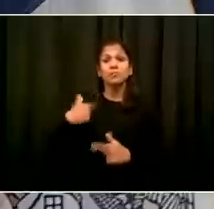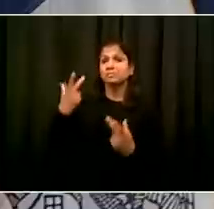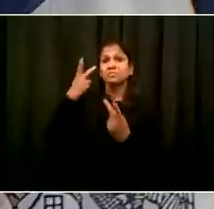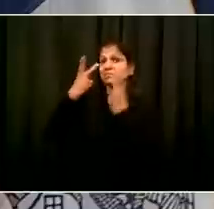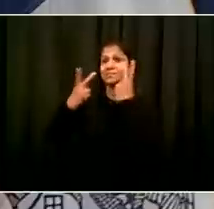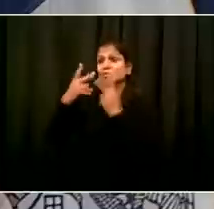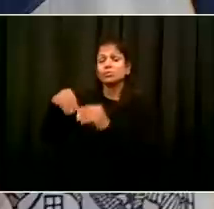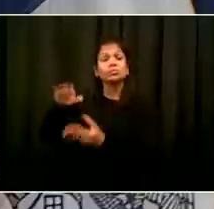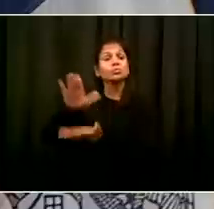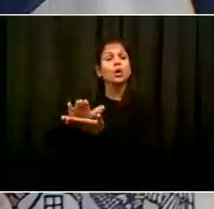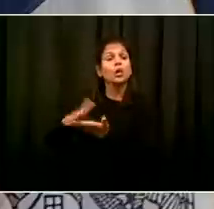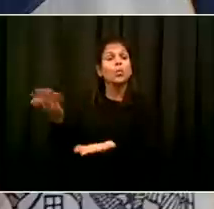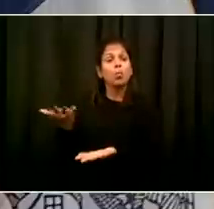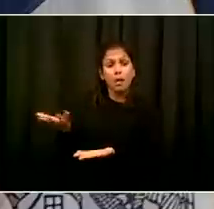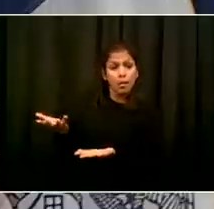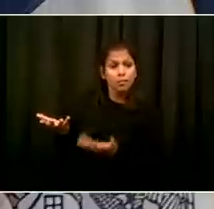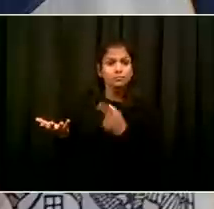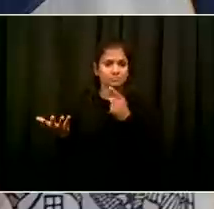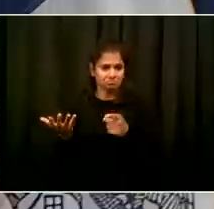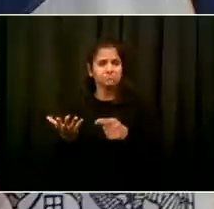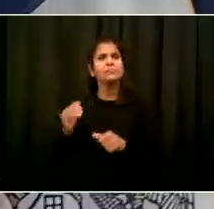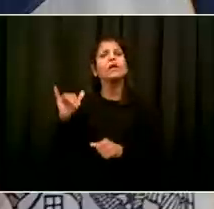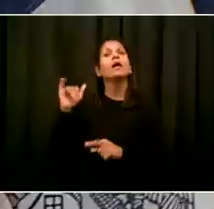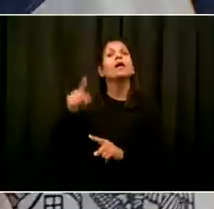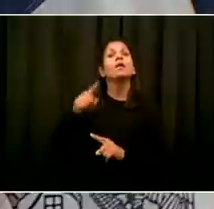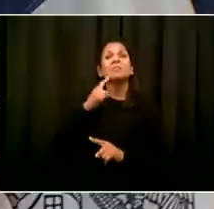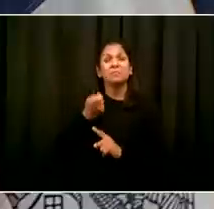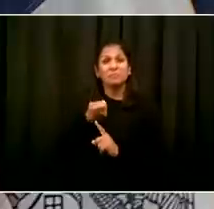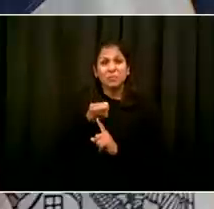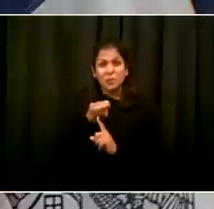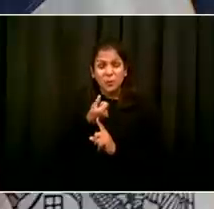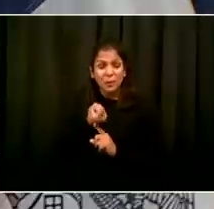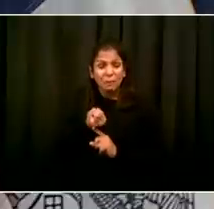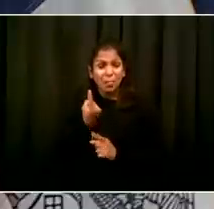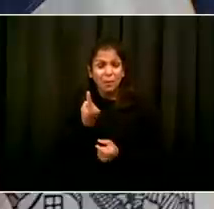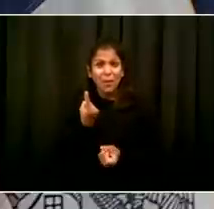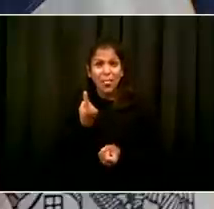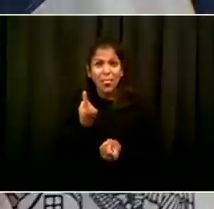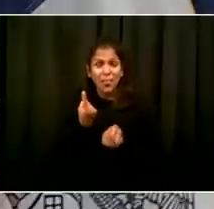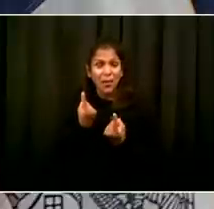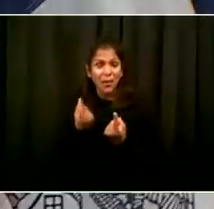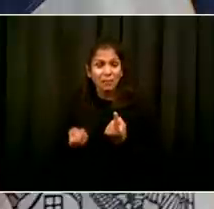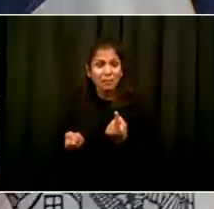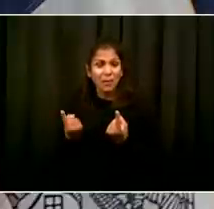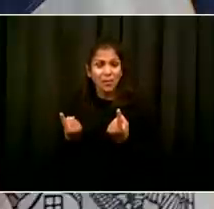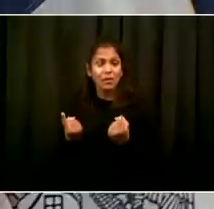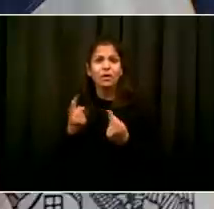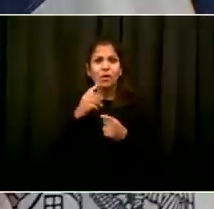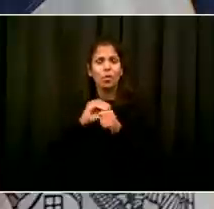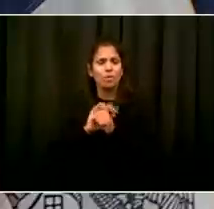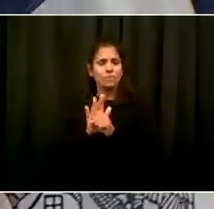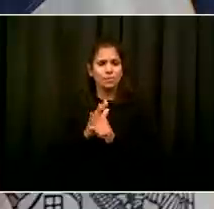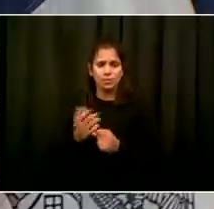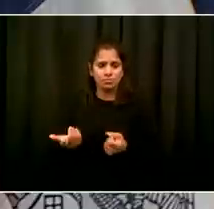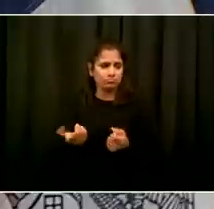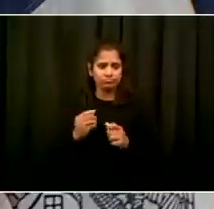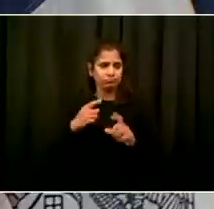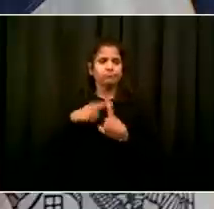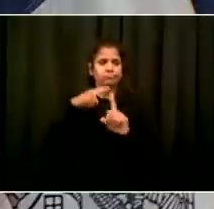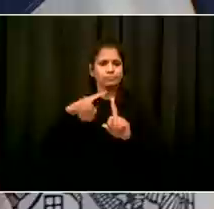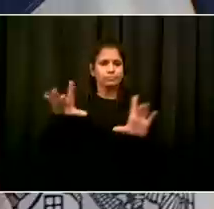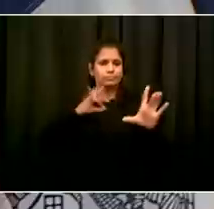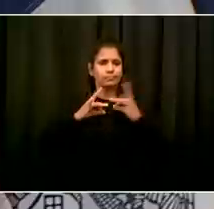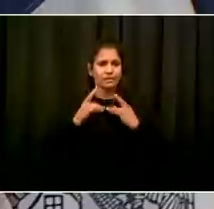level of coronavirus activity. Now, I'm going to tell you the facts I know, but I want to start with the why. Why would that be? Because